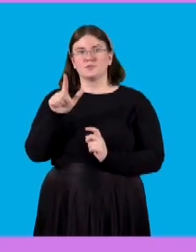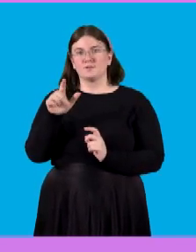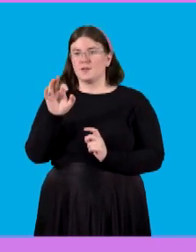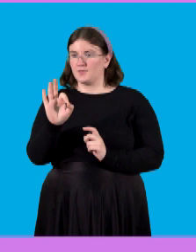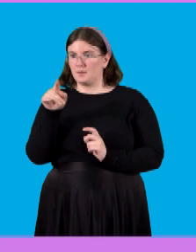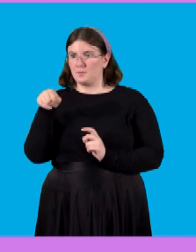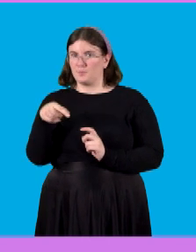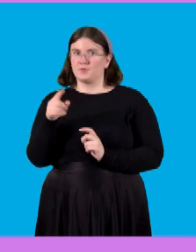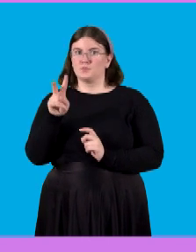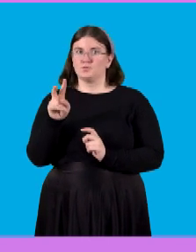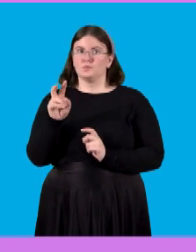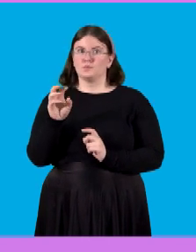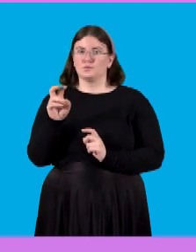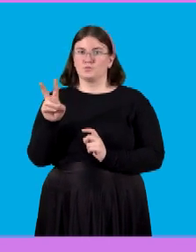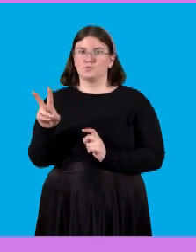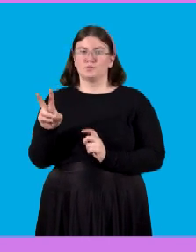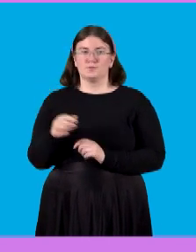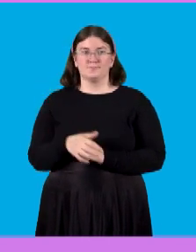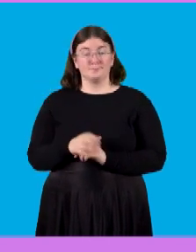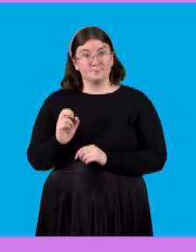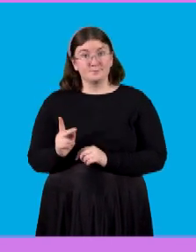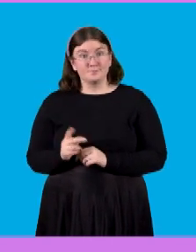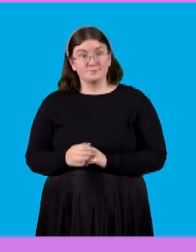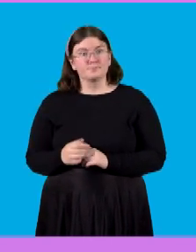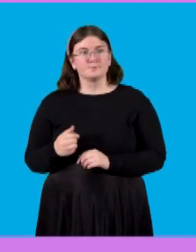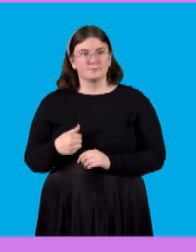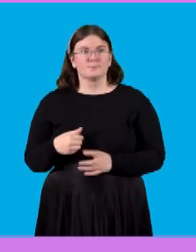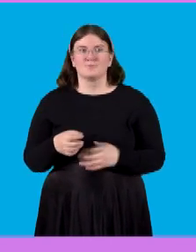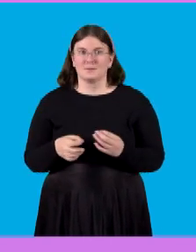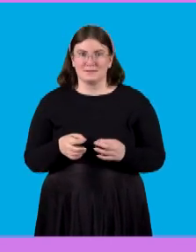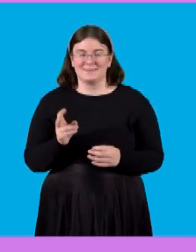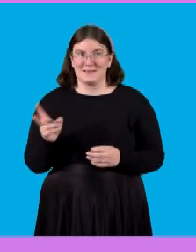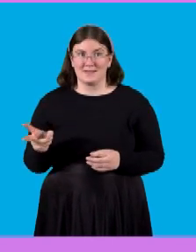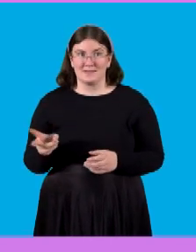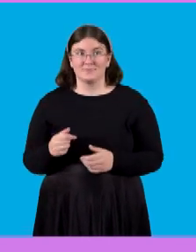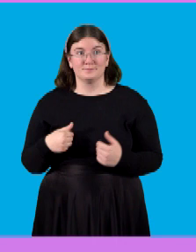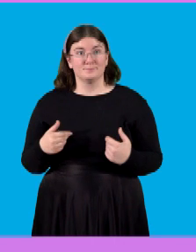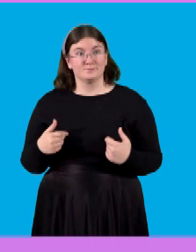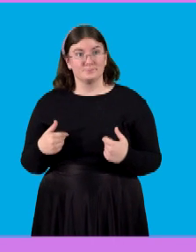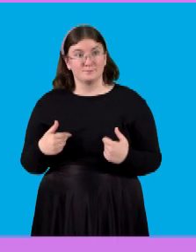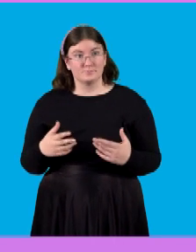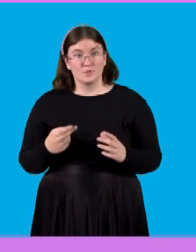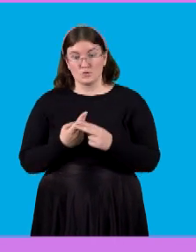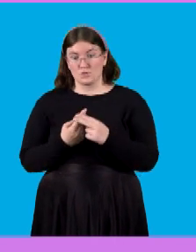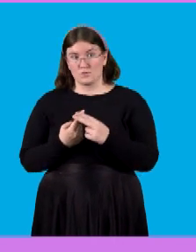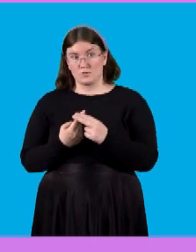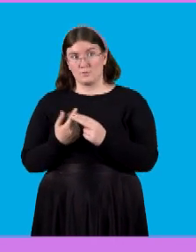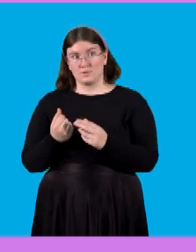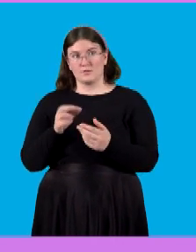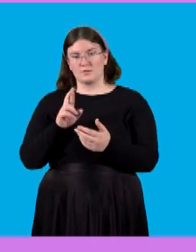2,473 Rand and 22 cents. Okay, let me run through this one more time. I started off by the unit price, 15.50